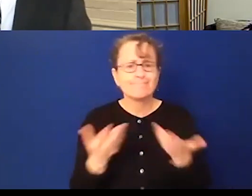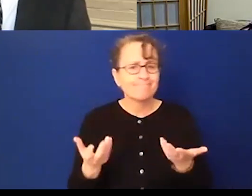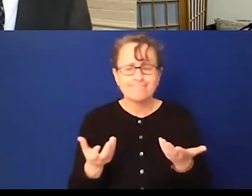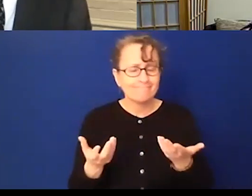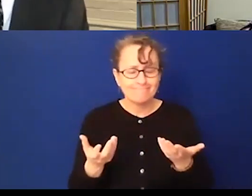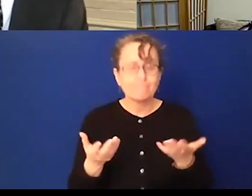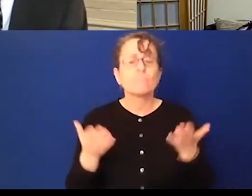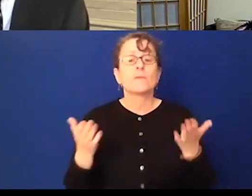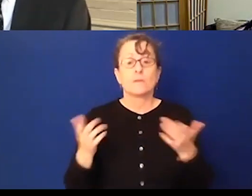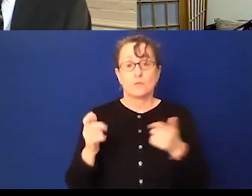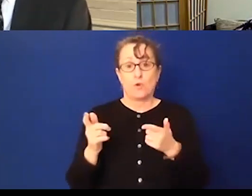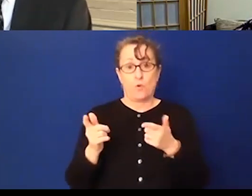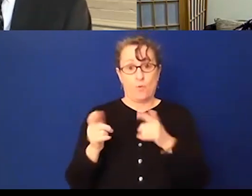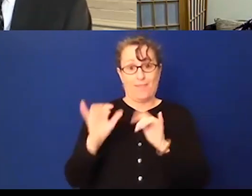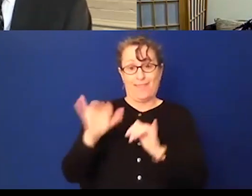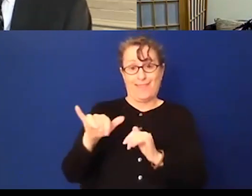a